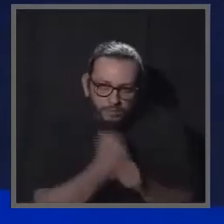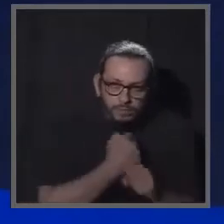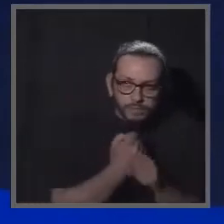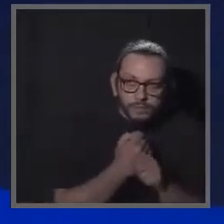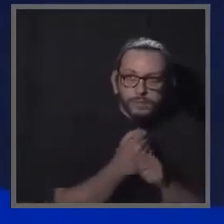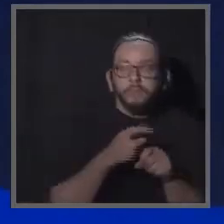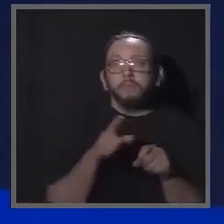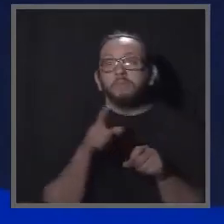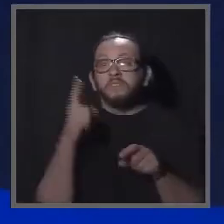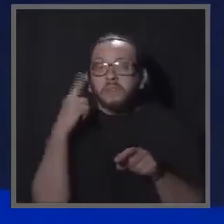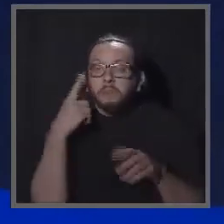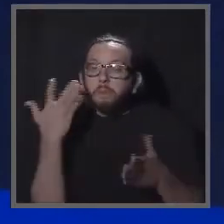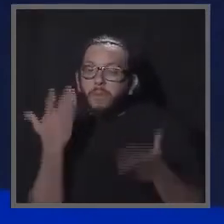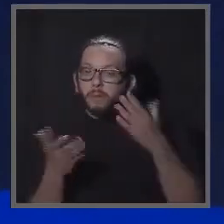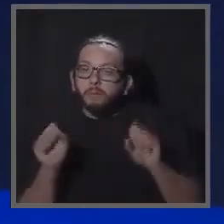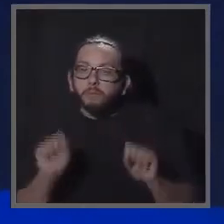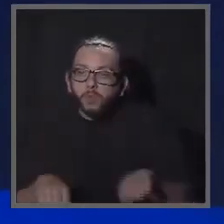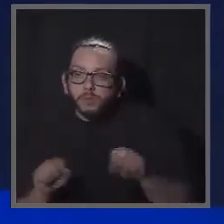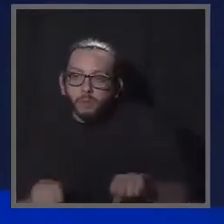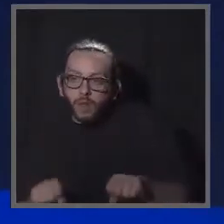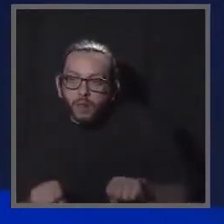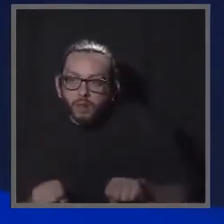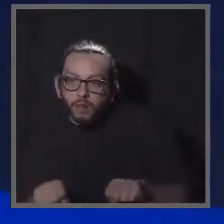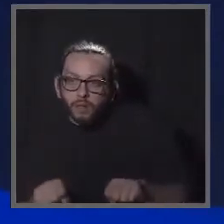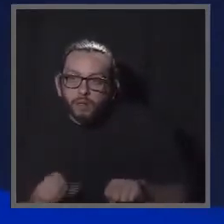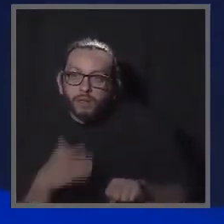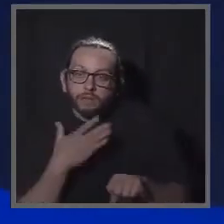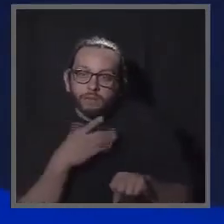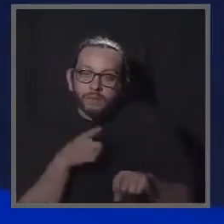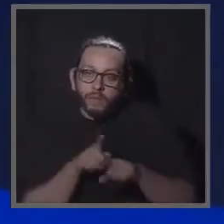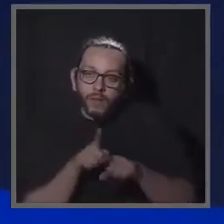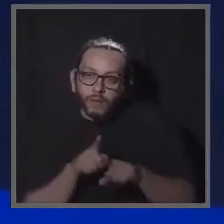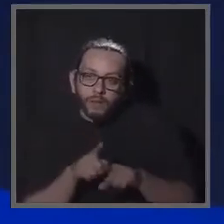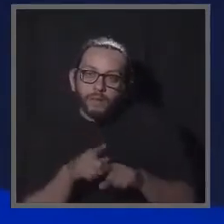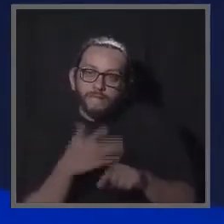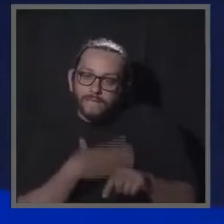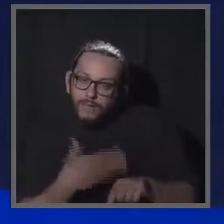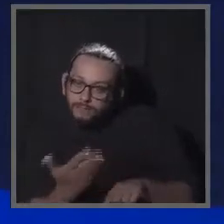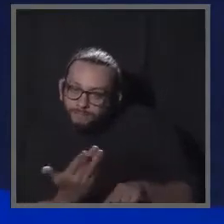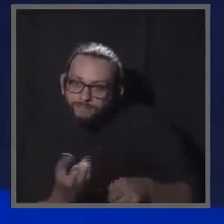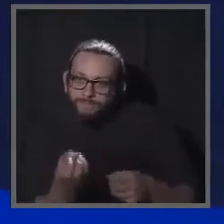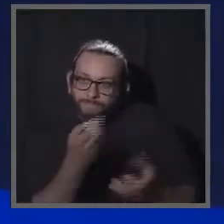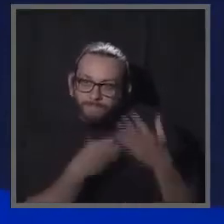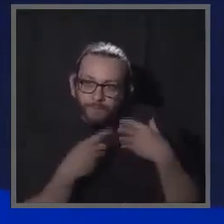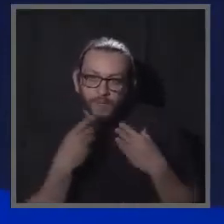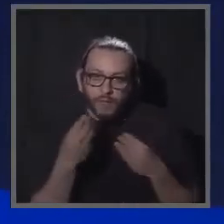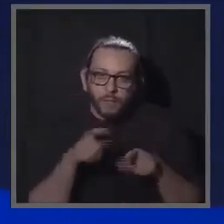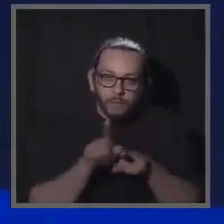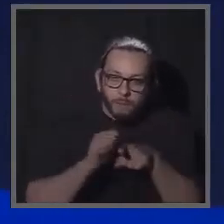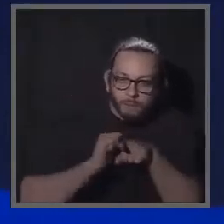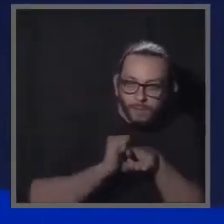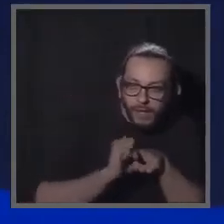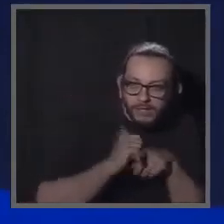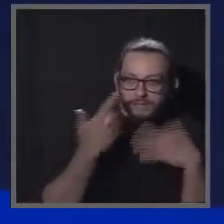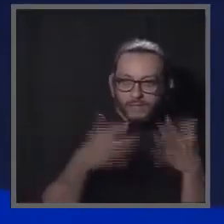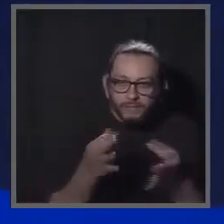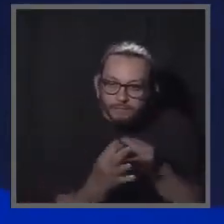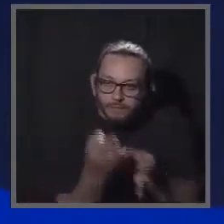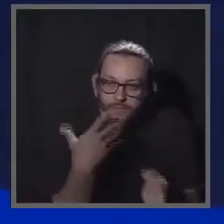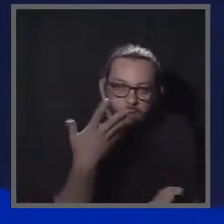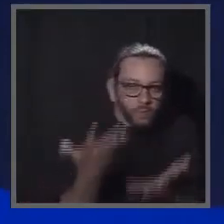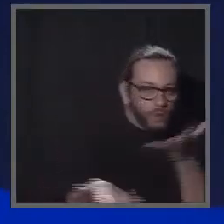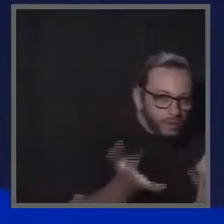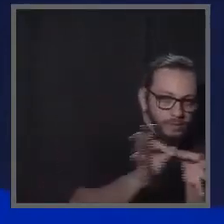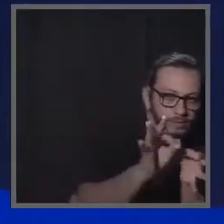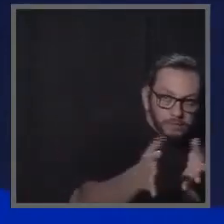cultural organization point of view, you would like to share some of your practice with us. Okay. And I think then you need the